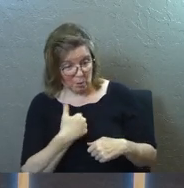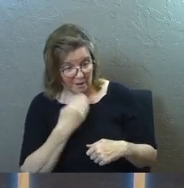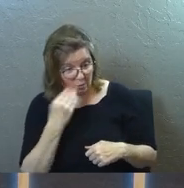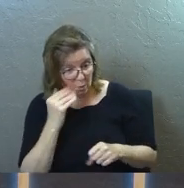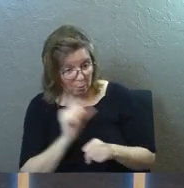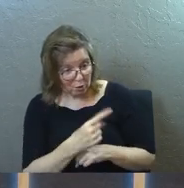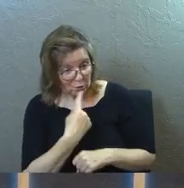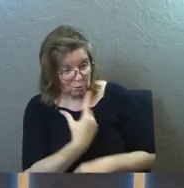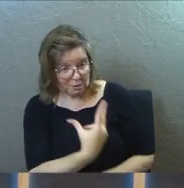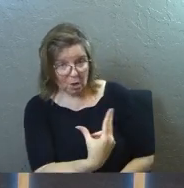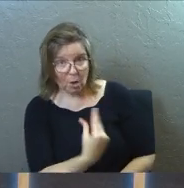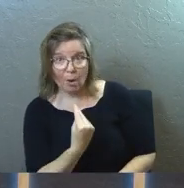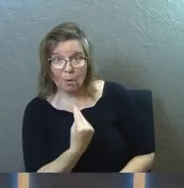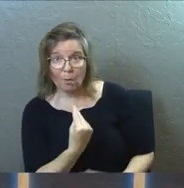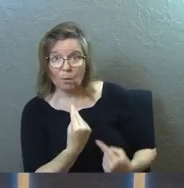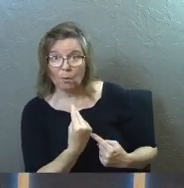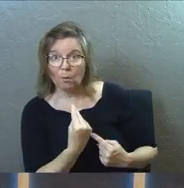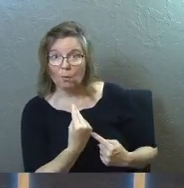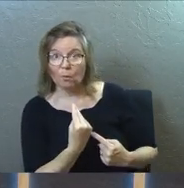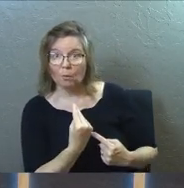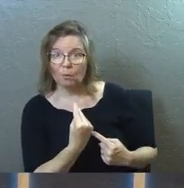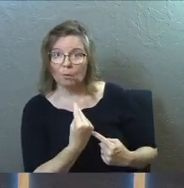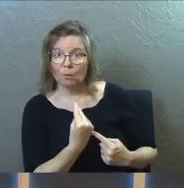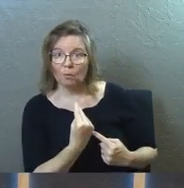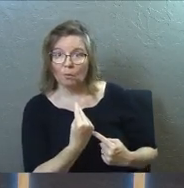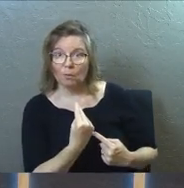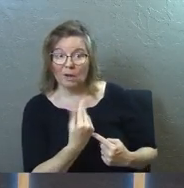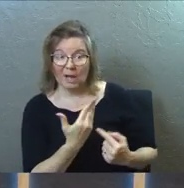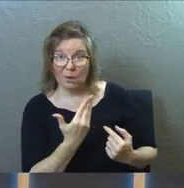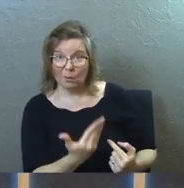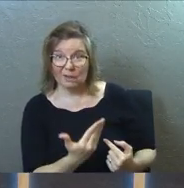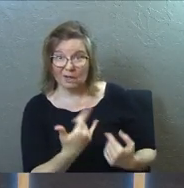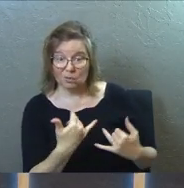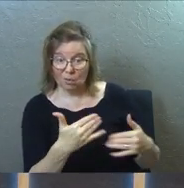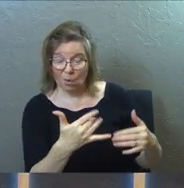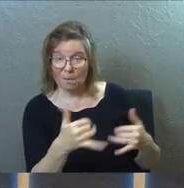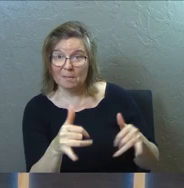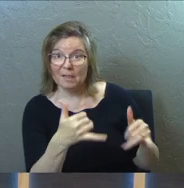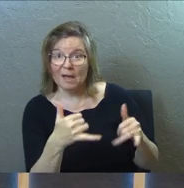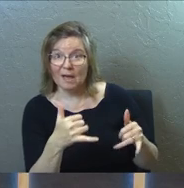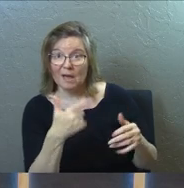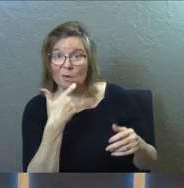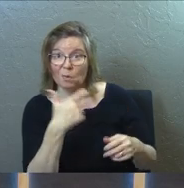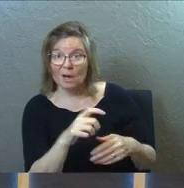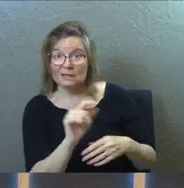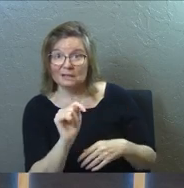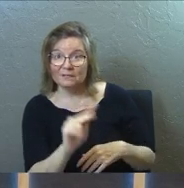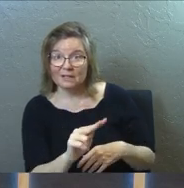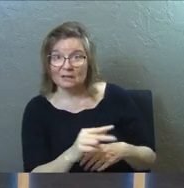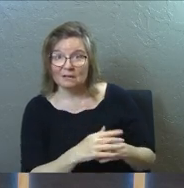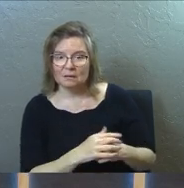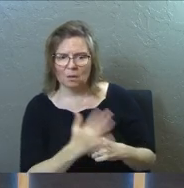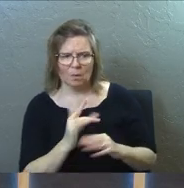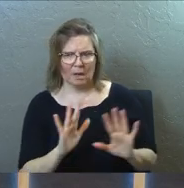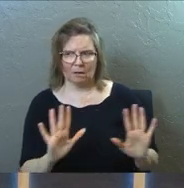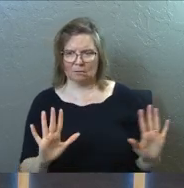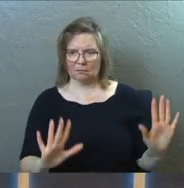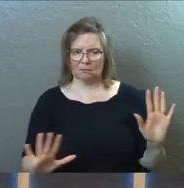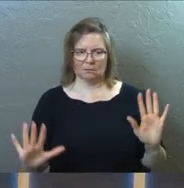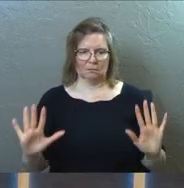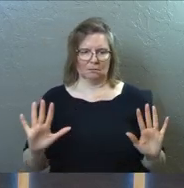you have homework, you said no. And we let you go and play. We let you go and watch TV. Wait a